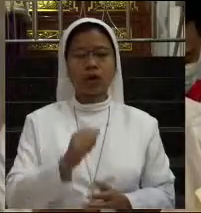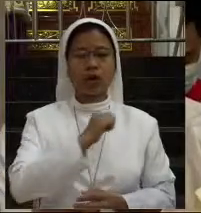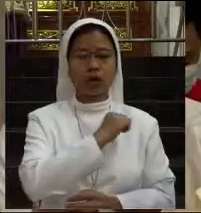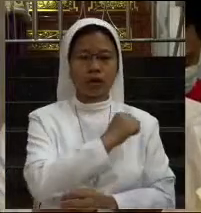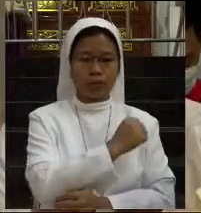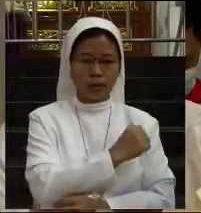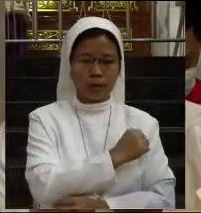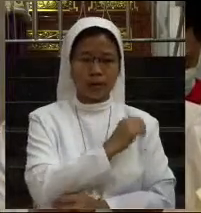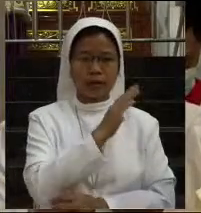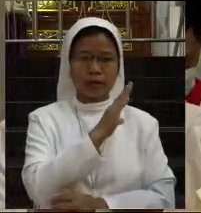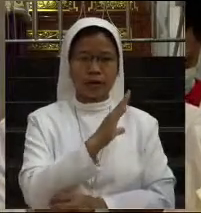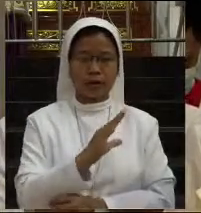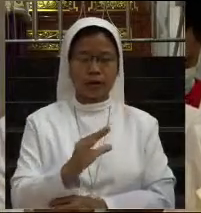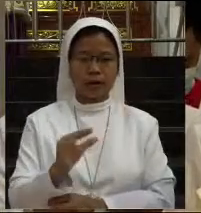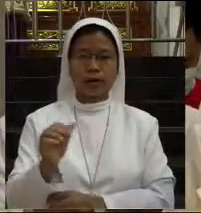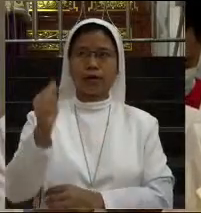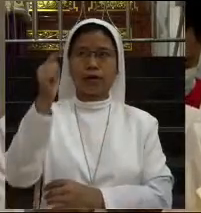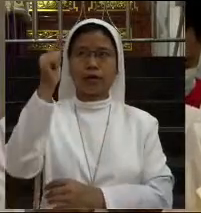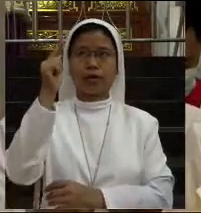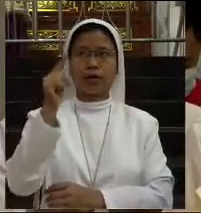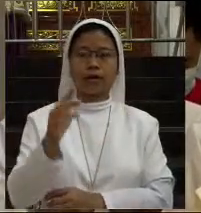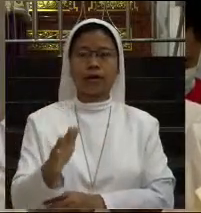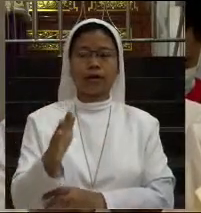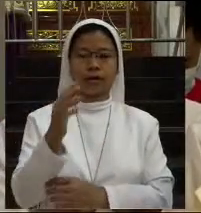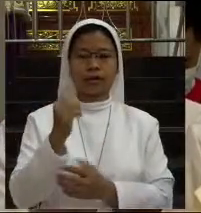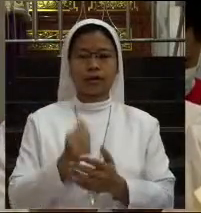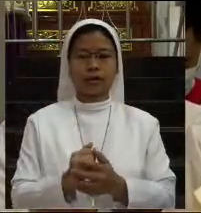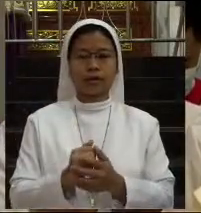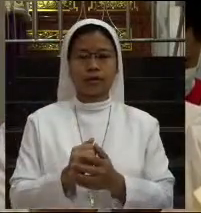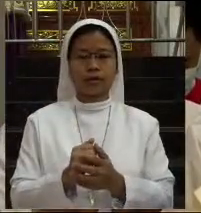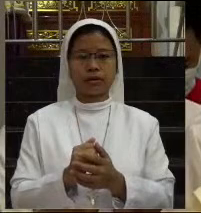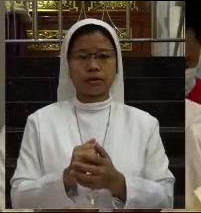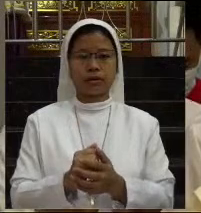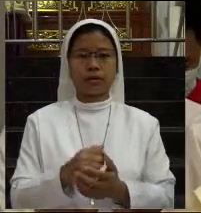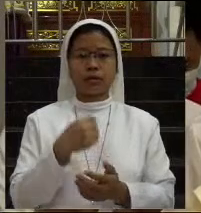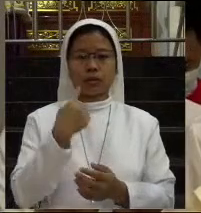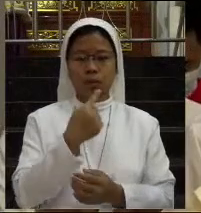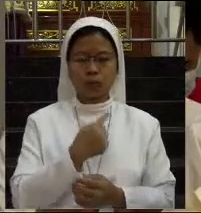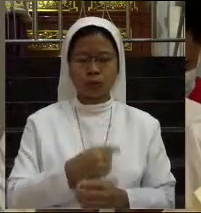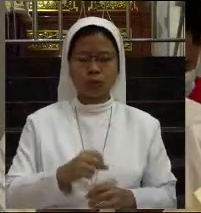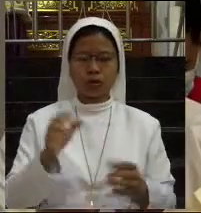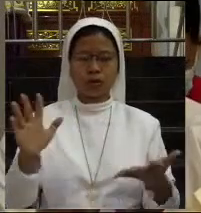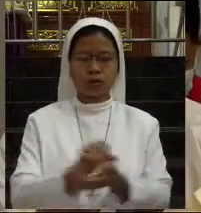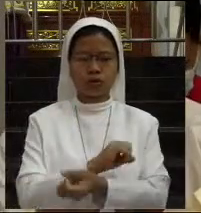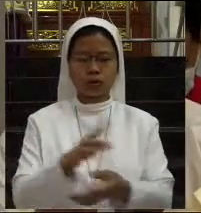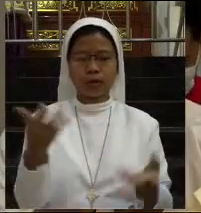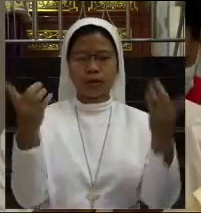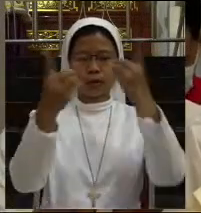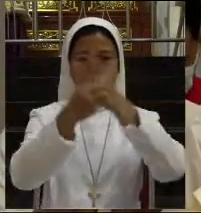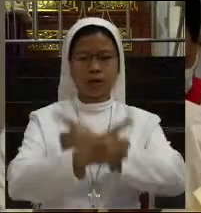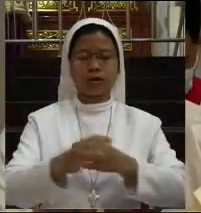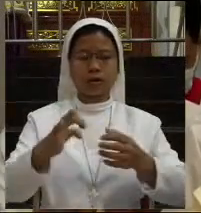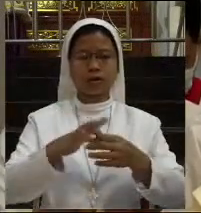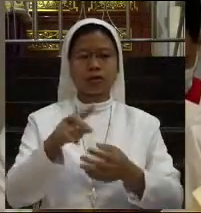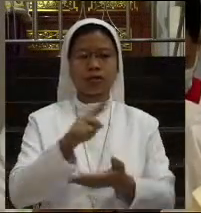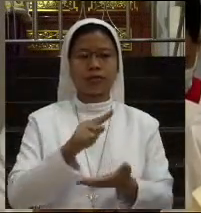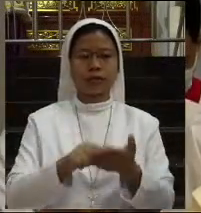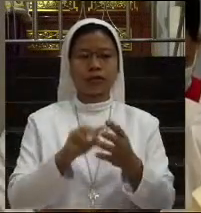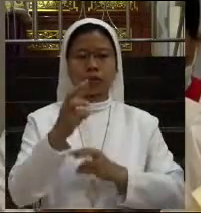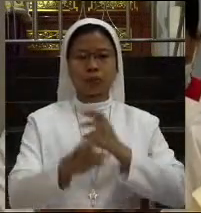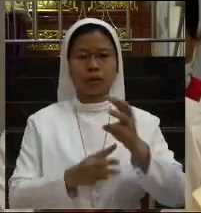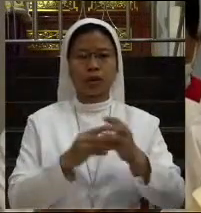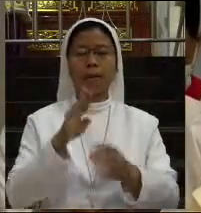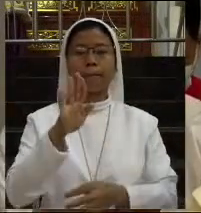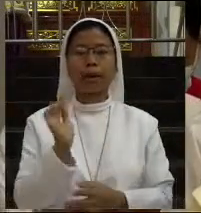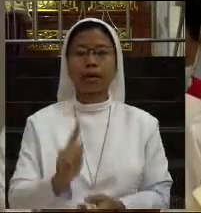Almighty and invisible God, who dispersed the darkness of this world by the coming